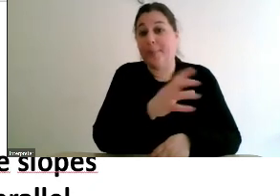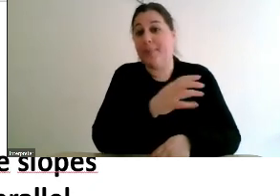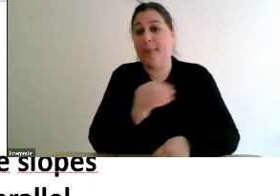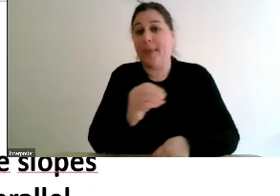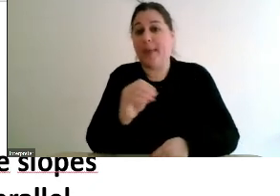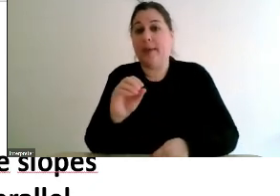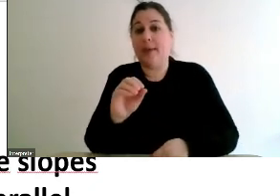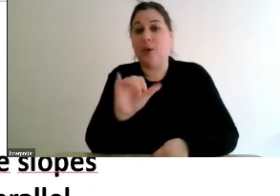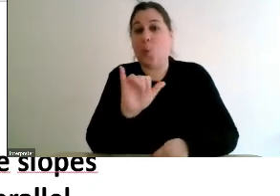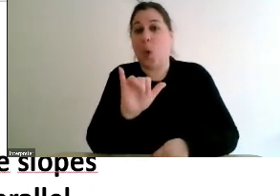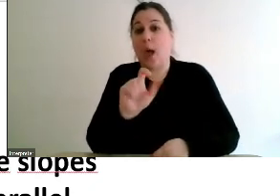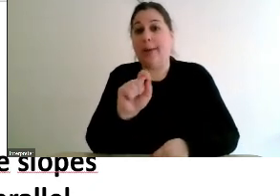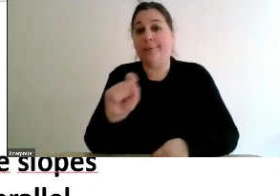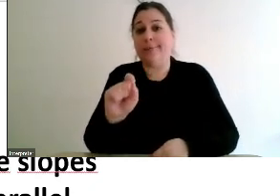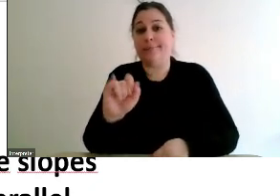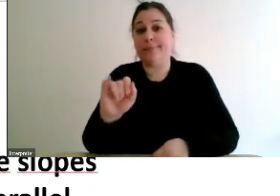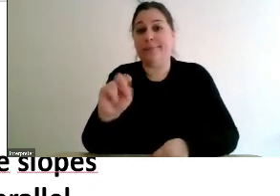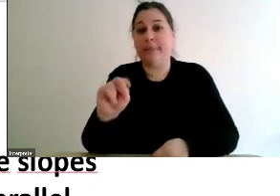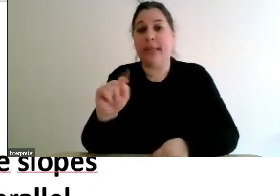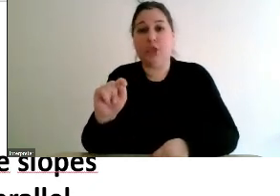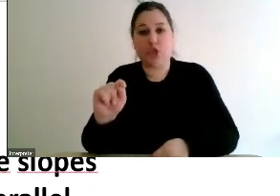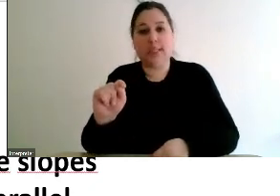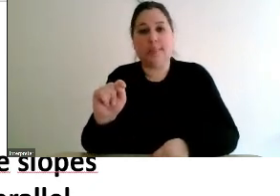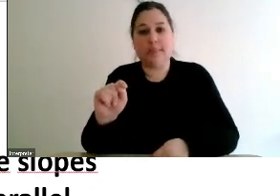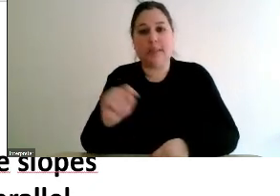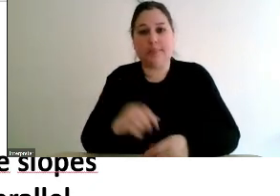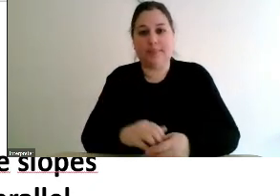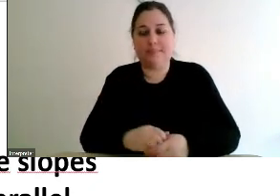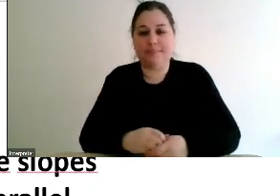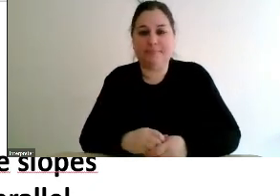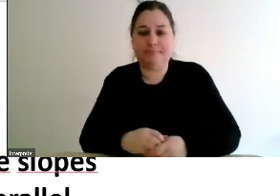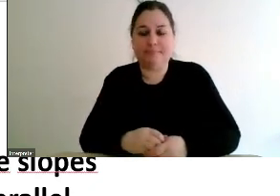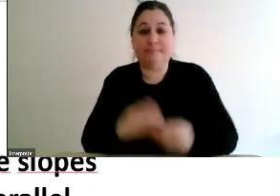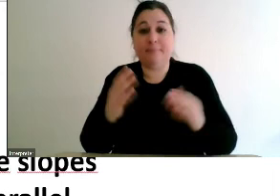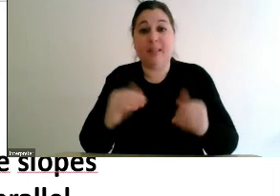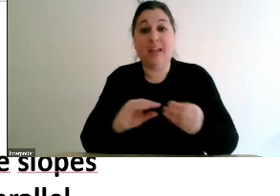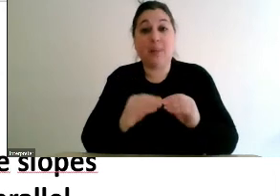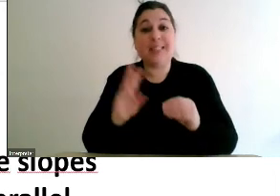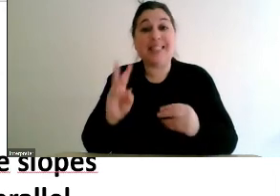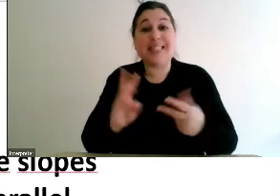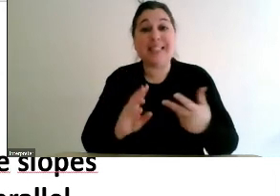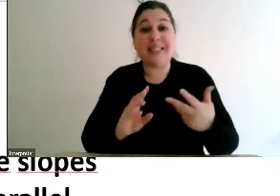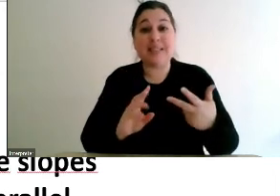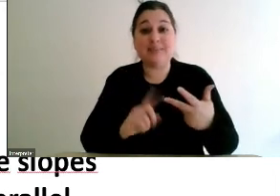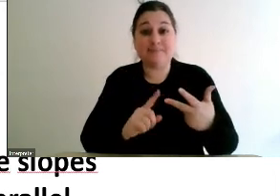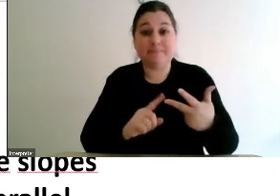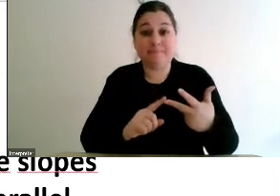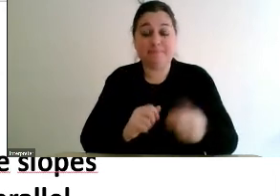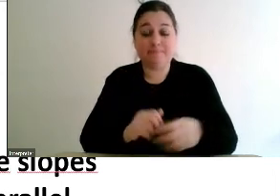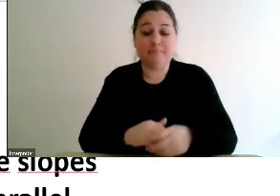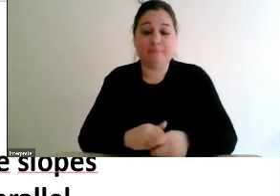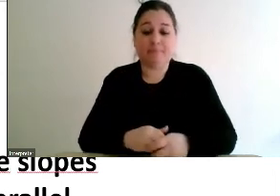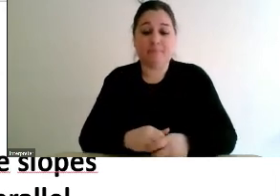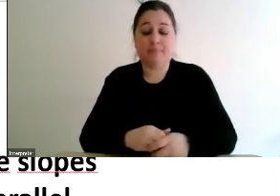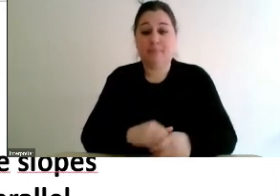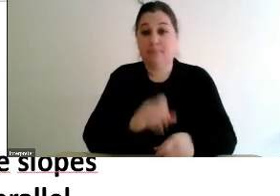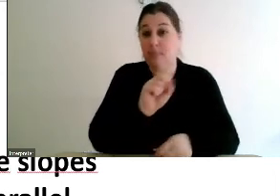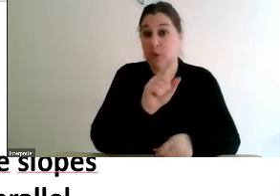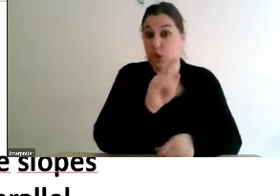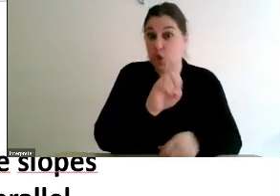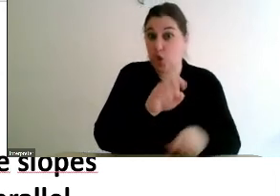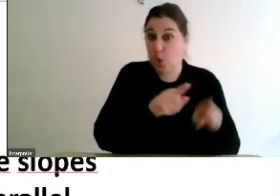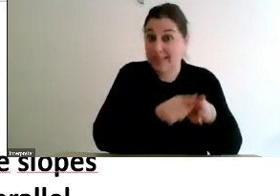this. Okay, number 6. Are these the same slope? Yes. Same y-intercept?